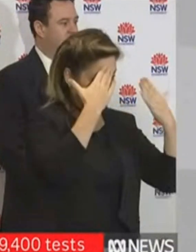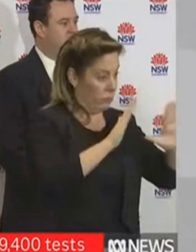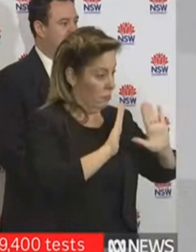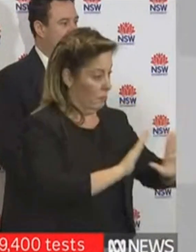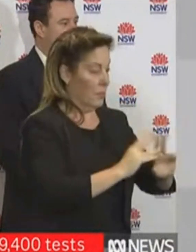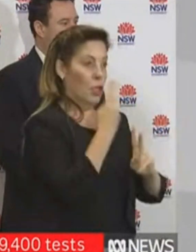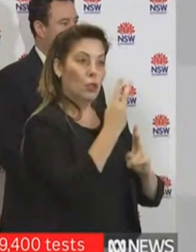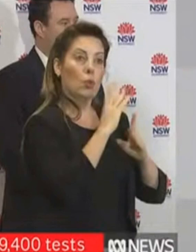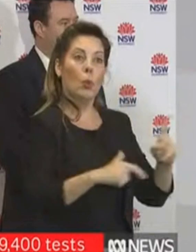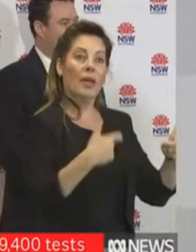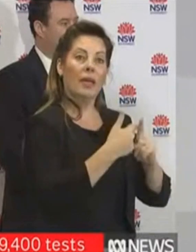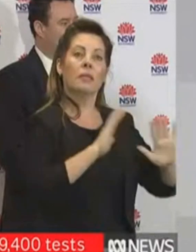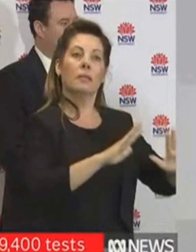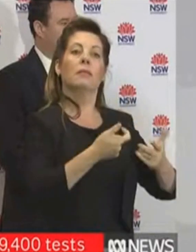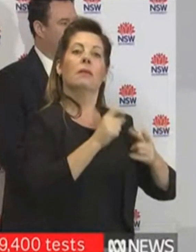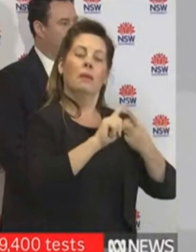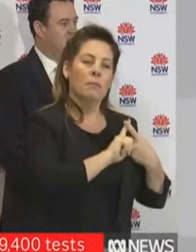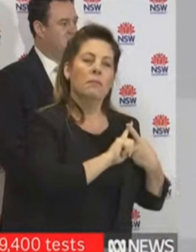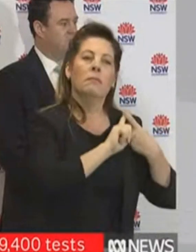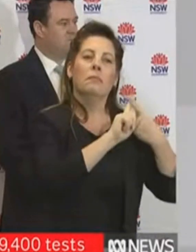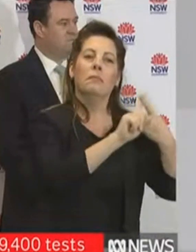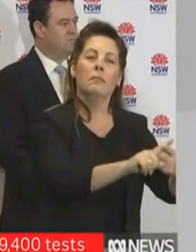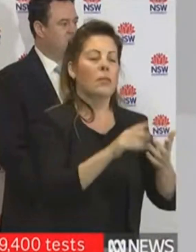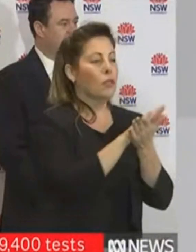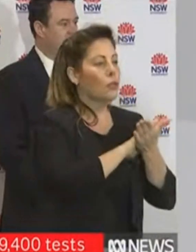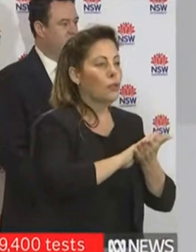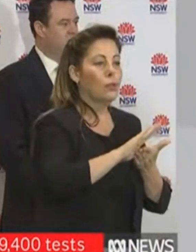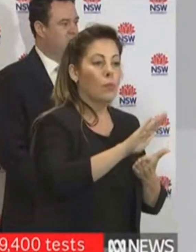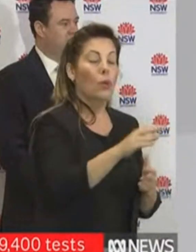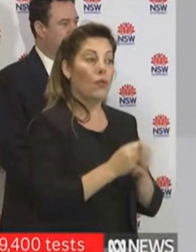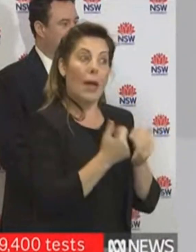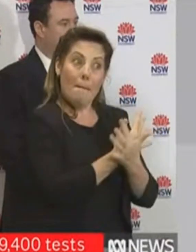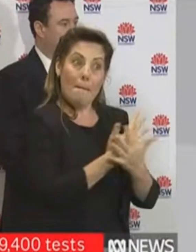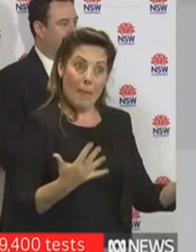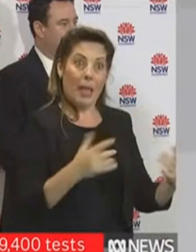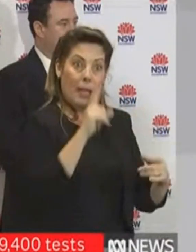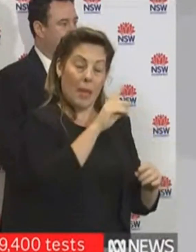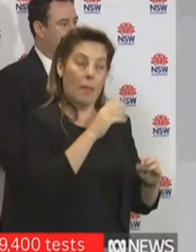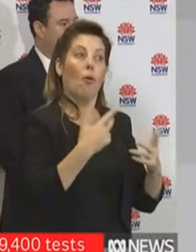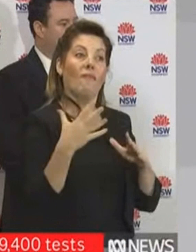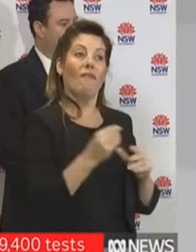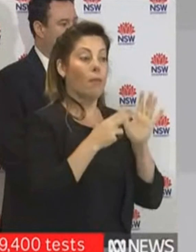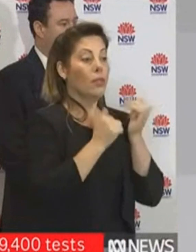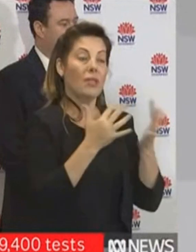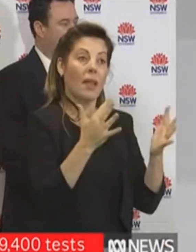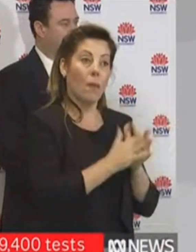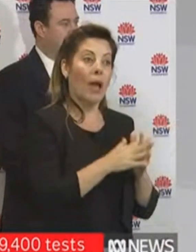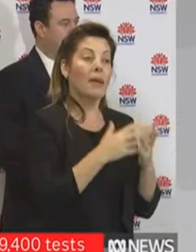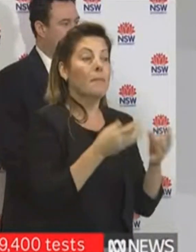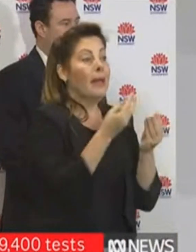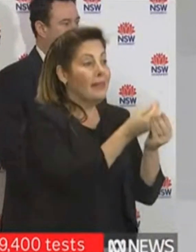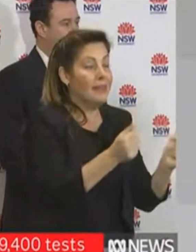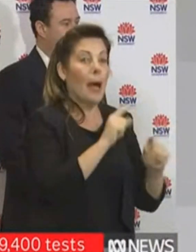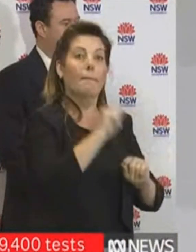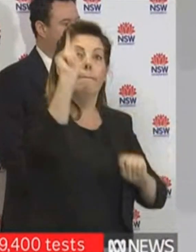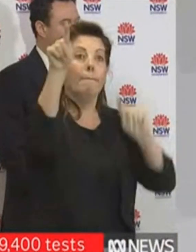been taken flights onwards to their own home state. Most of those residents are from New South Wales, but some are from other states, and then we've facilitated